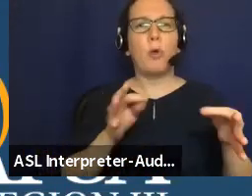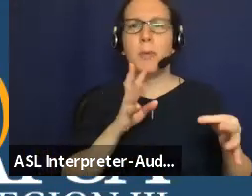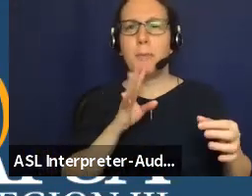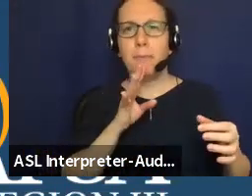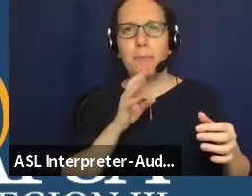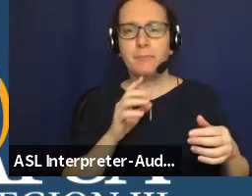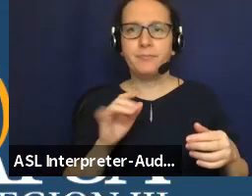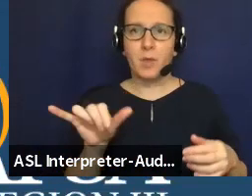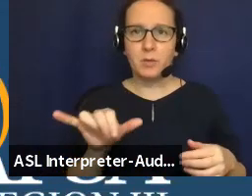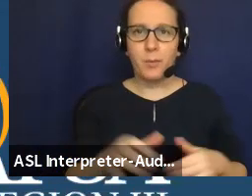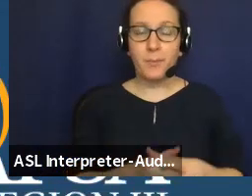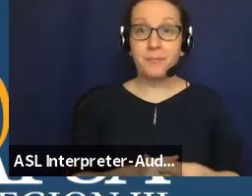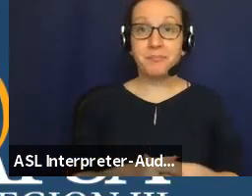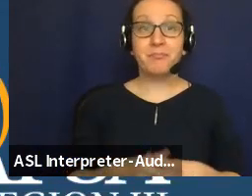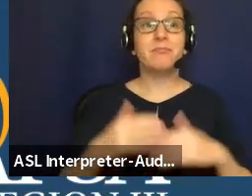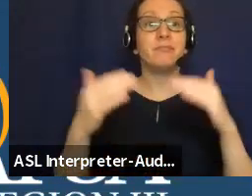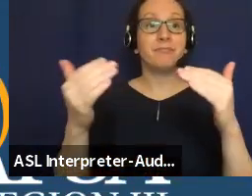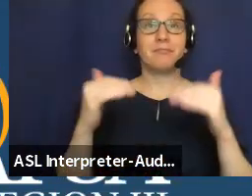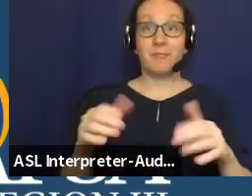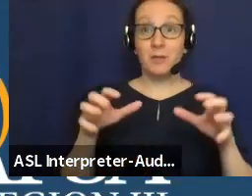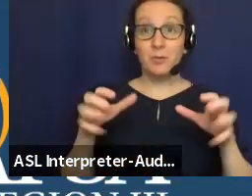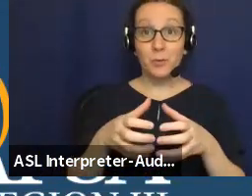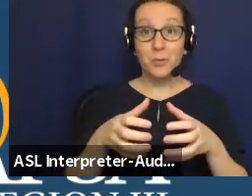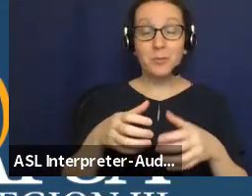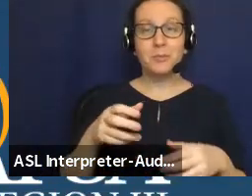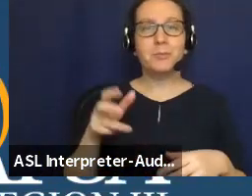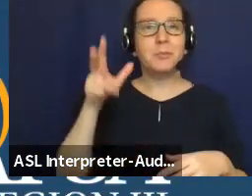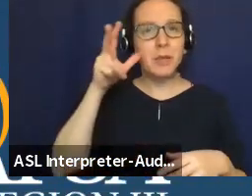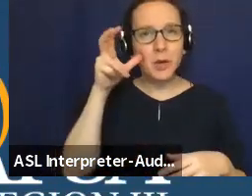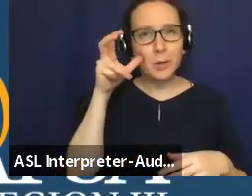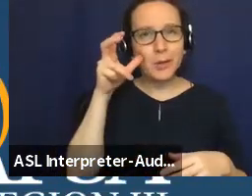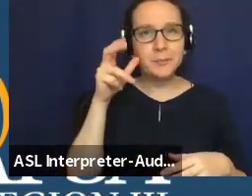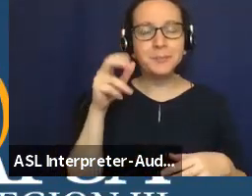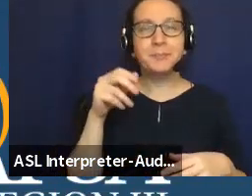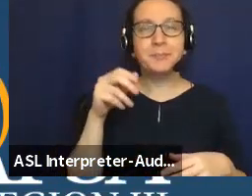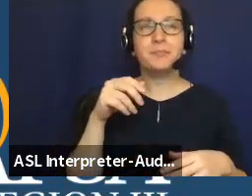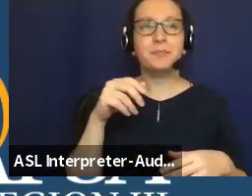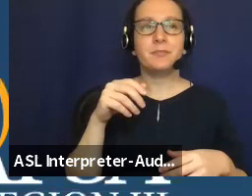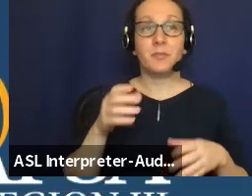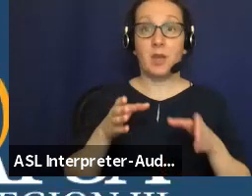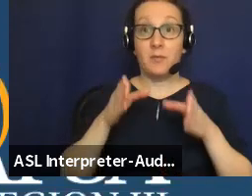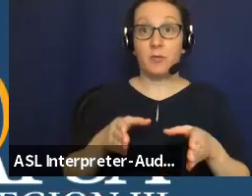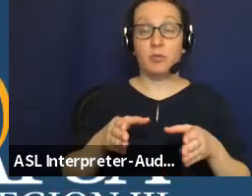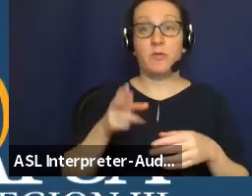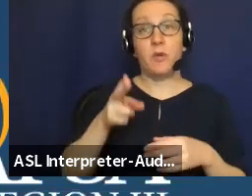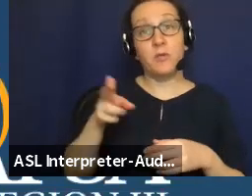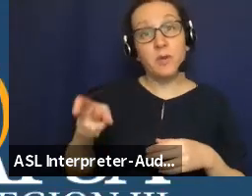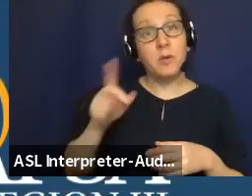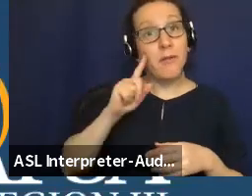The next, uh, the next group is hearing. Example of this is individuals who are hard of hearing or